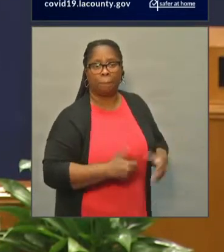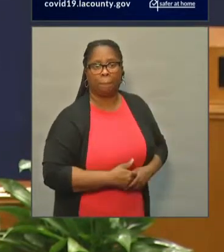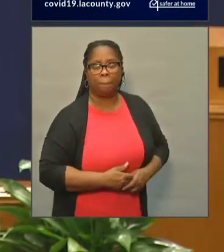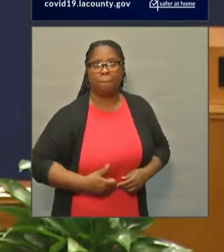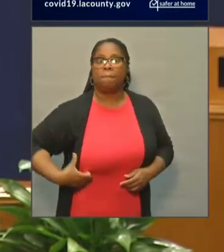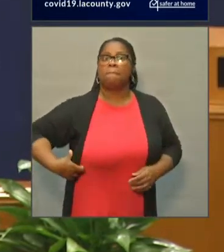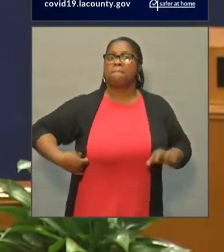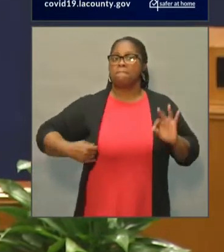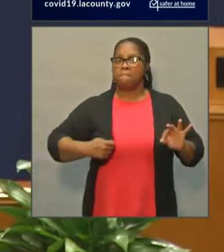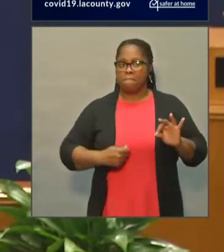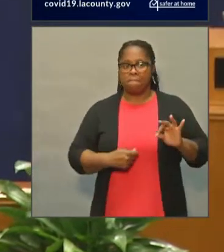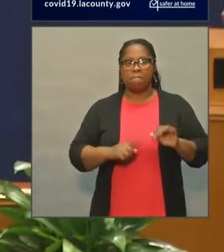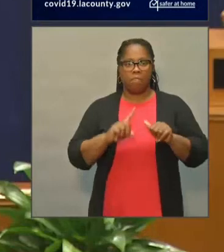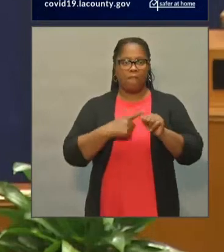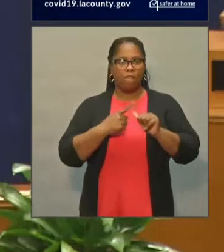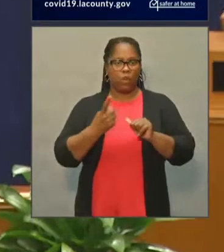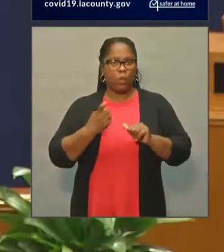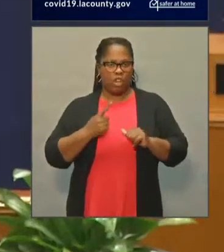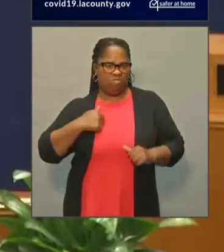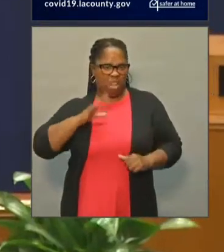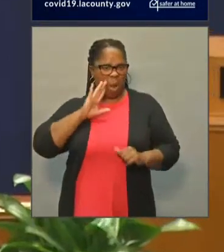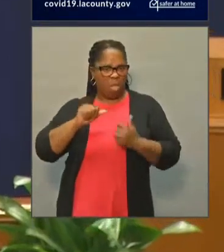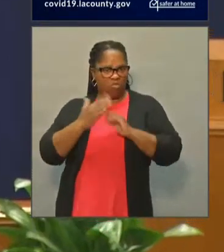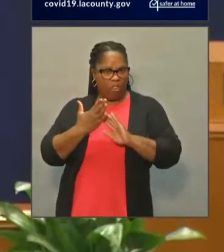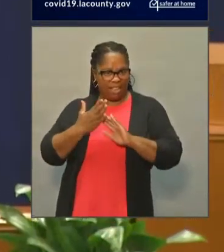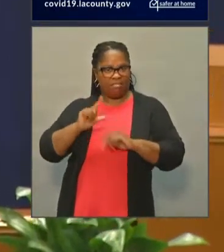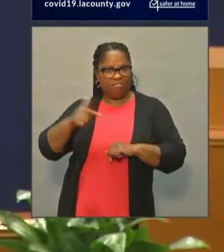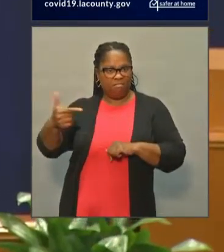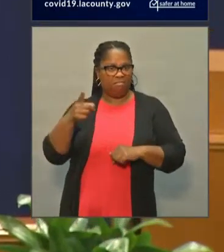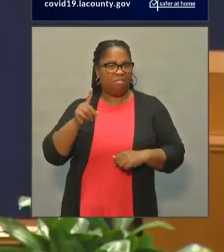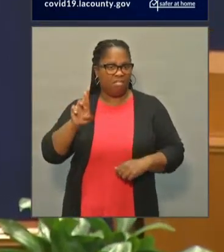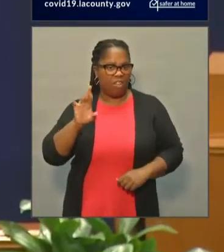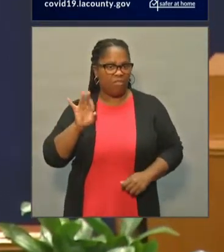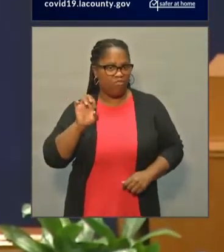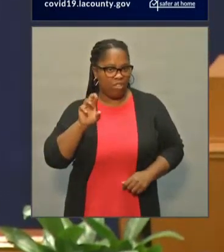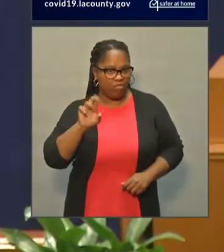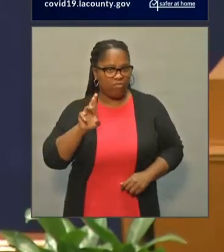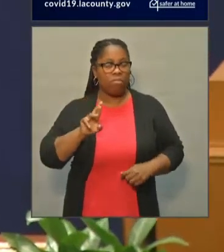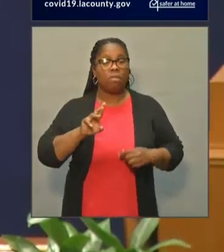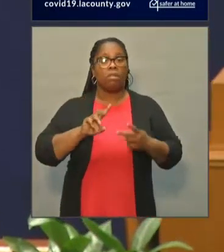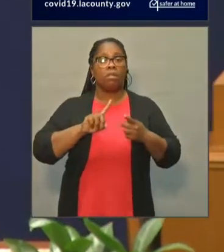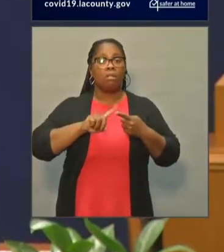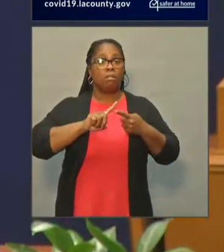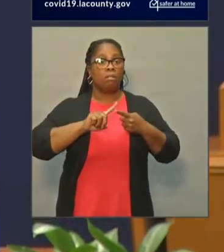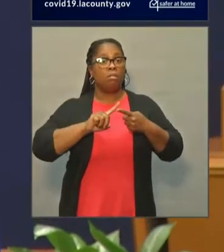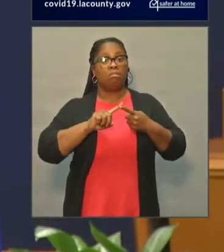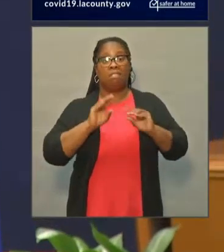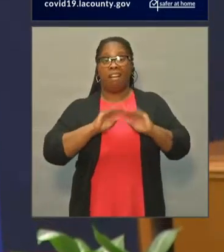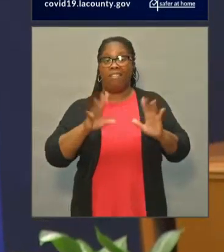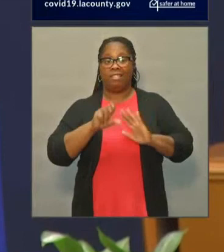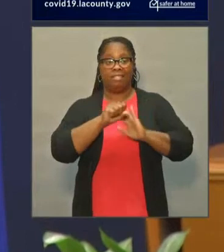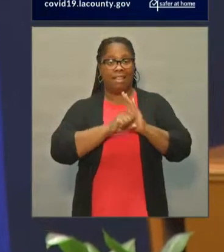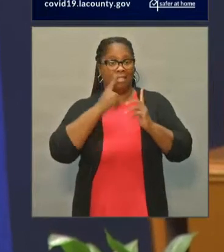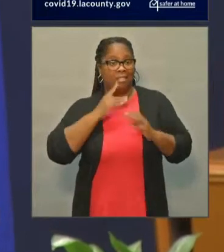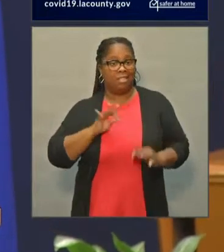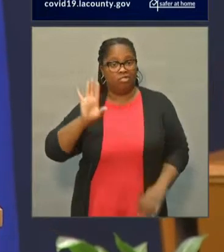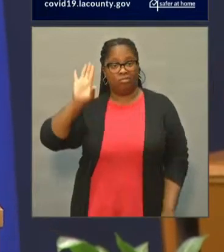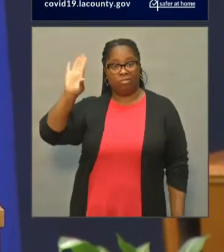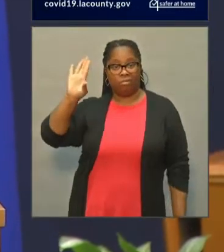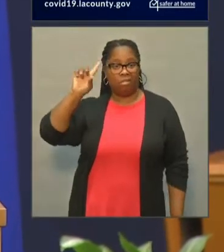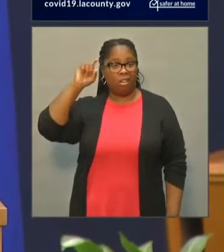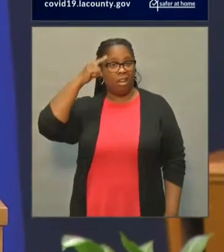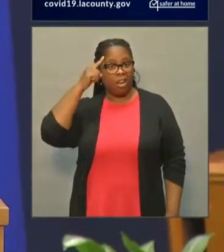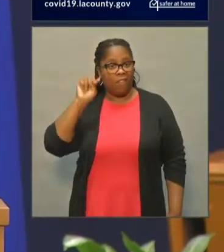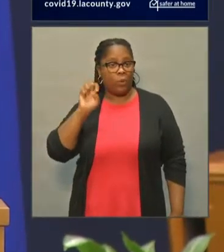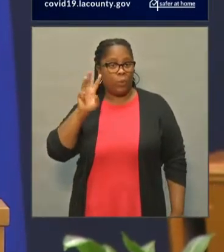thank you. I'll answer the first part, and I'll let Dr. Farrar answer the second question. On the first question, obviously it's a state decision. Governor Newsom is weighing it. I'm